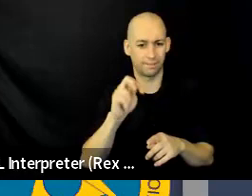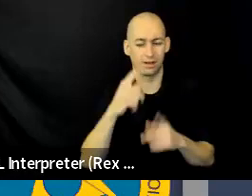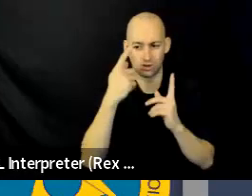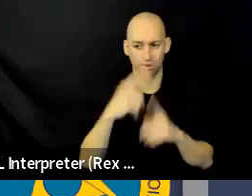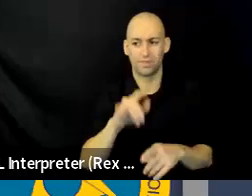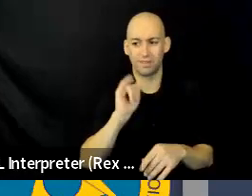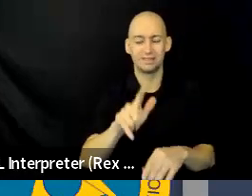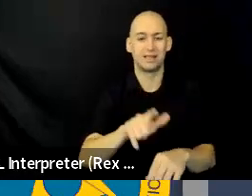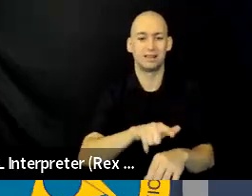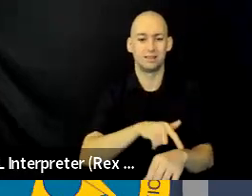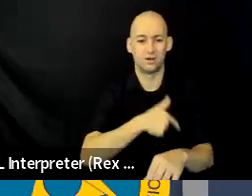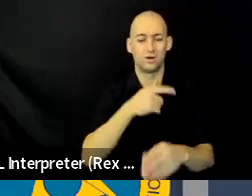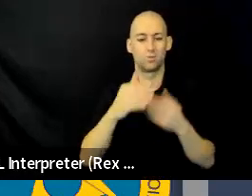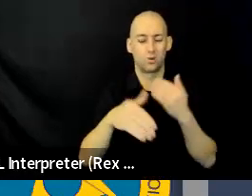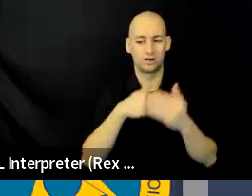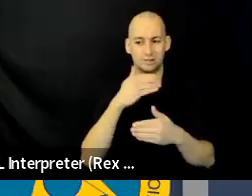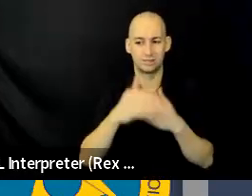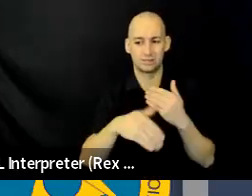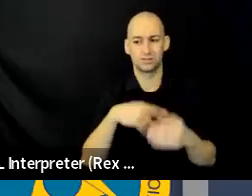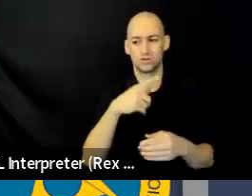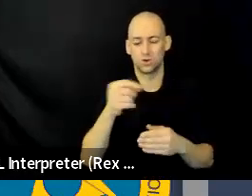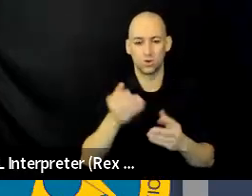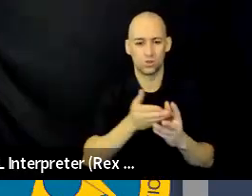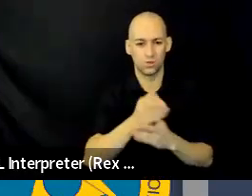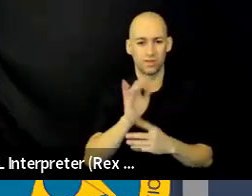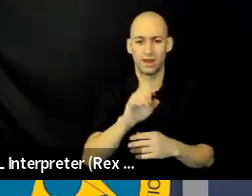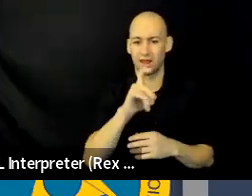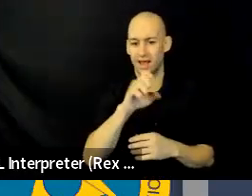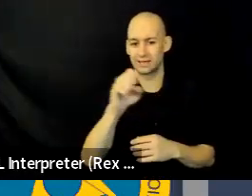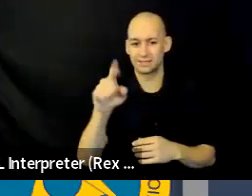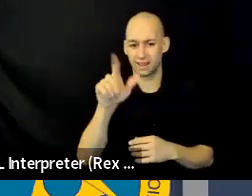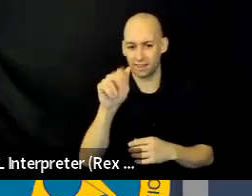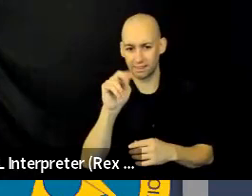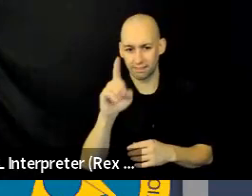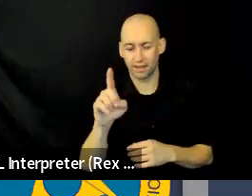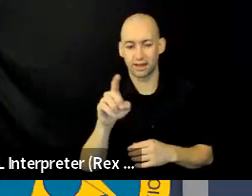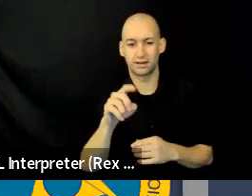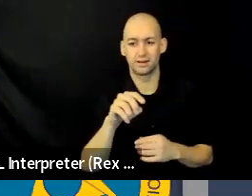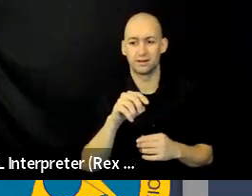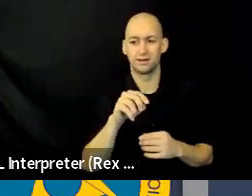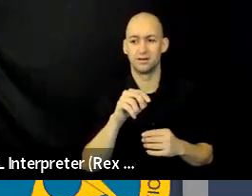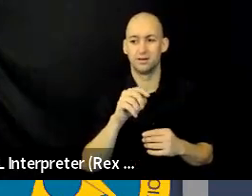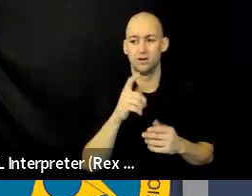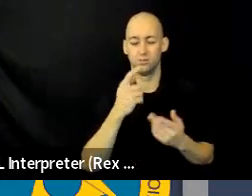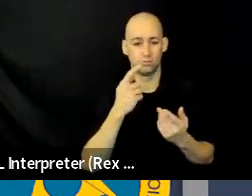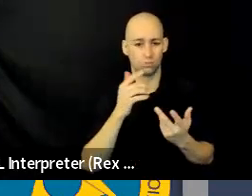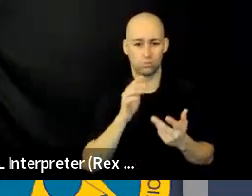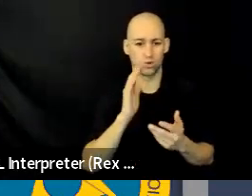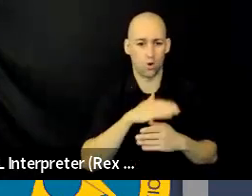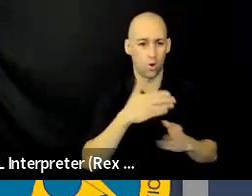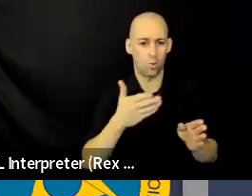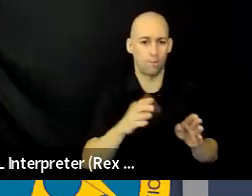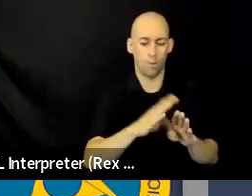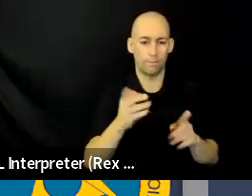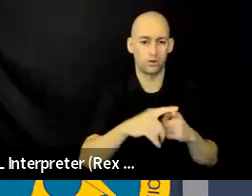through an excess lands determination, but again, we're happy to continue that conversation and work in good faith to try to see if there is a solution there.